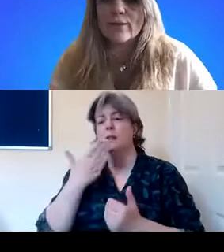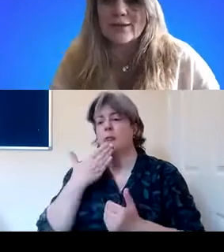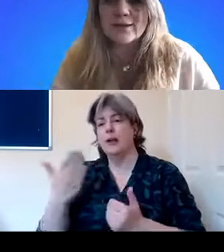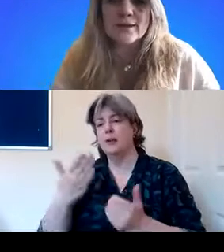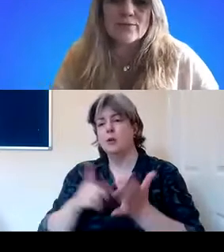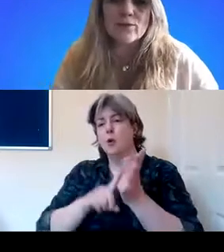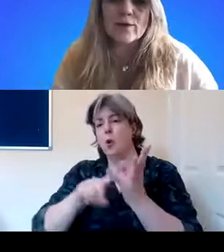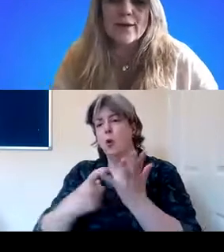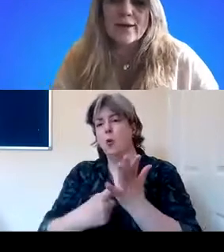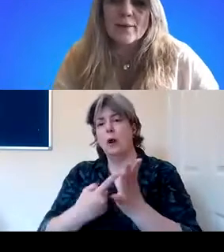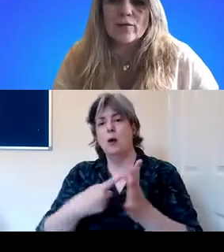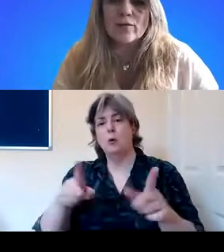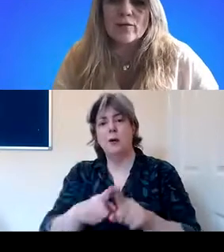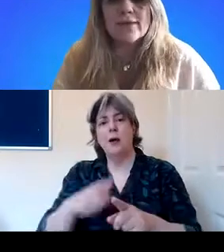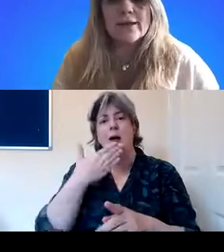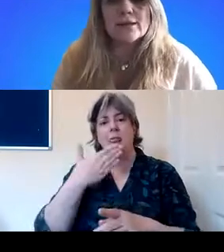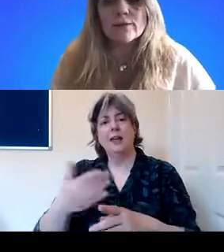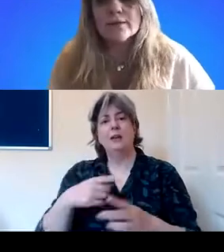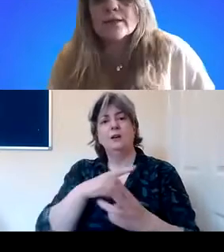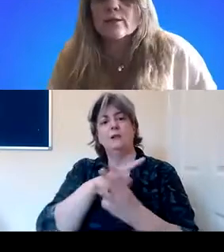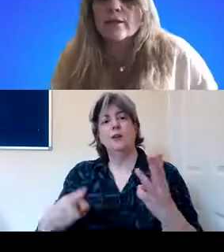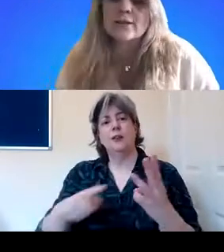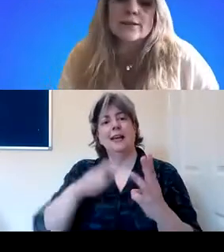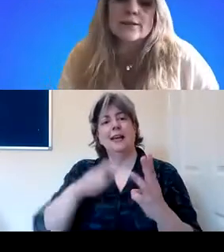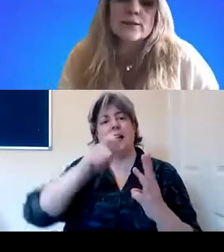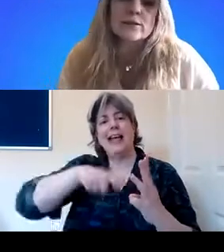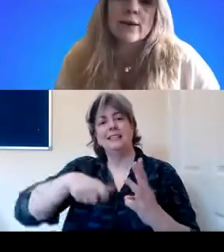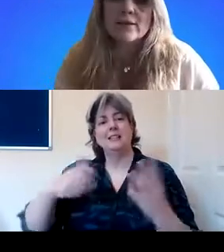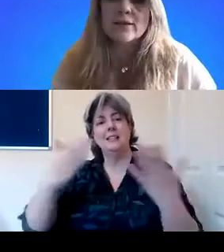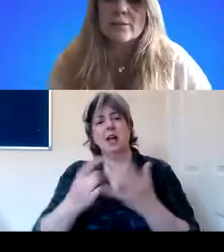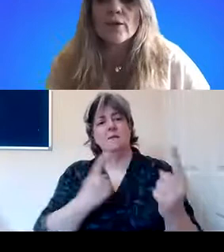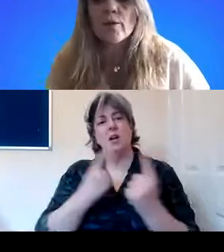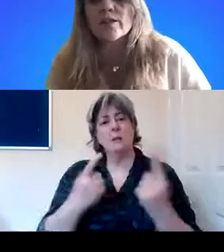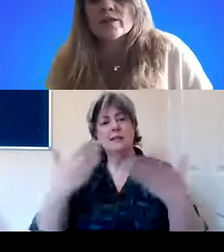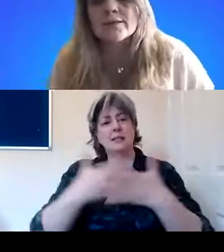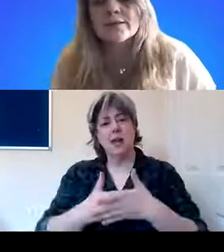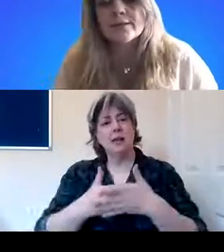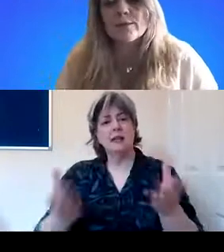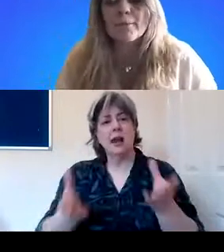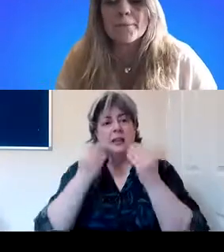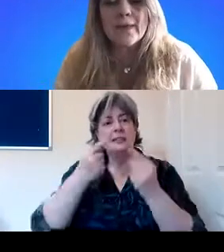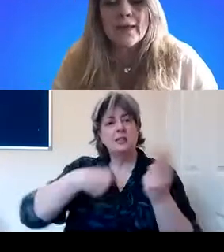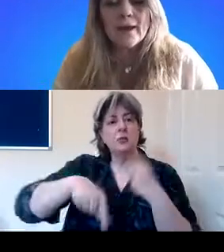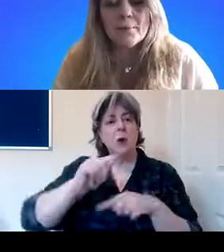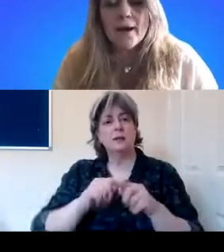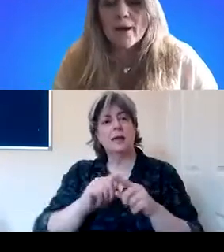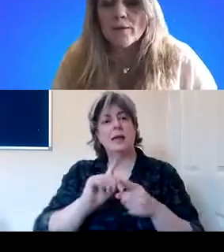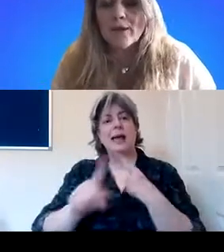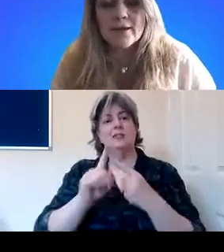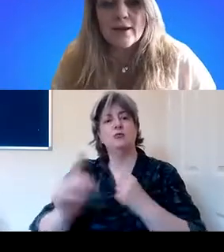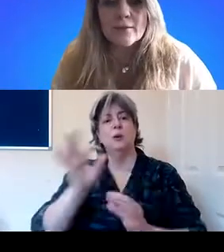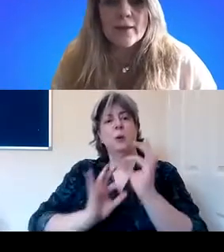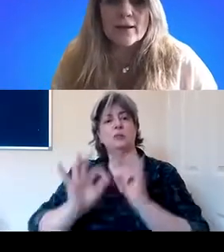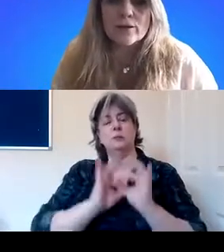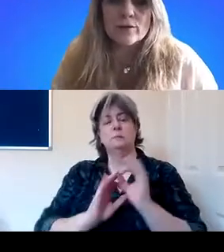our candidates, for coming along this evening to listen to us and to answer some of our questions as well. I hope you've